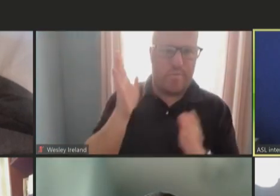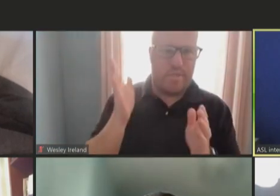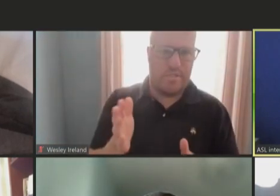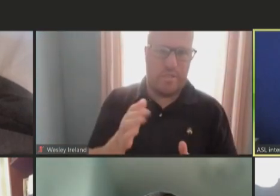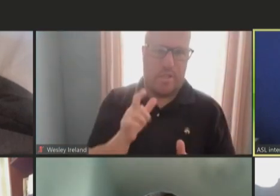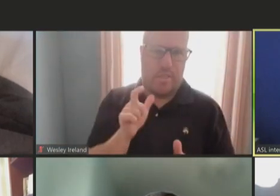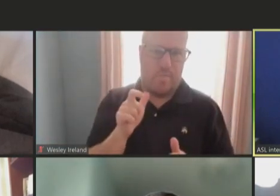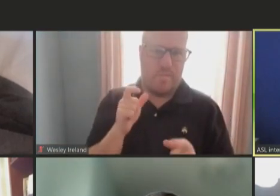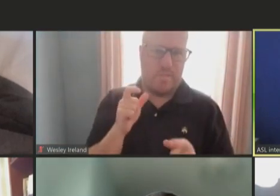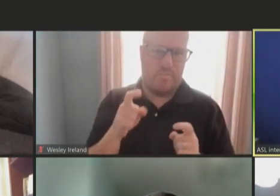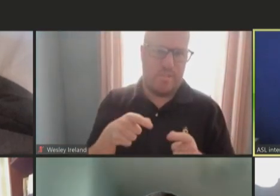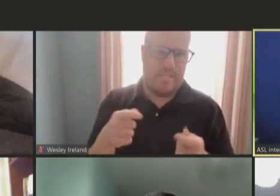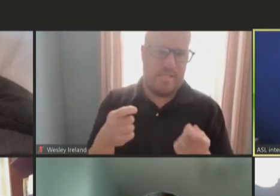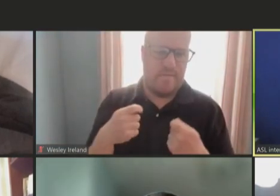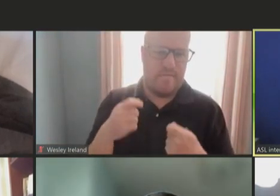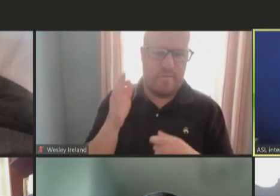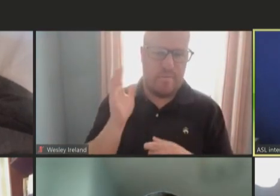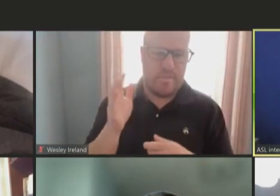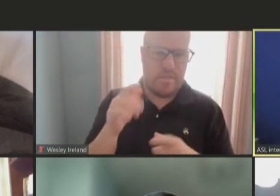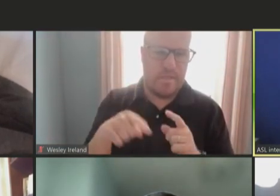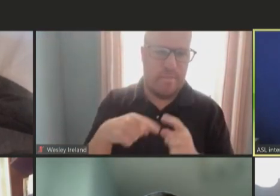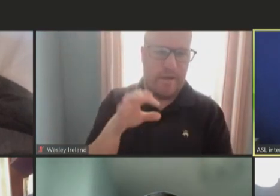Now, we know that the presenter